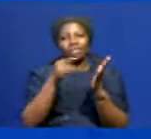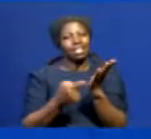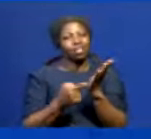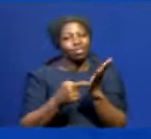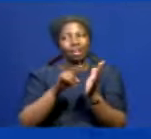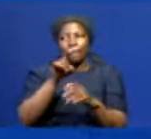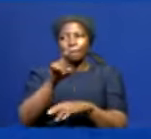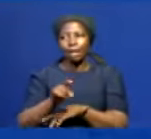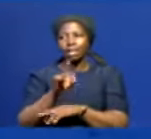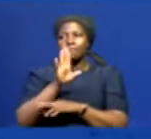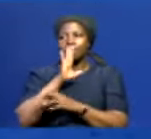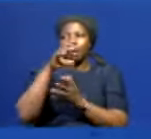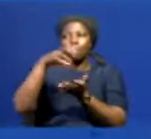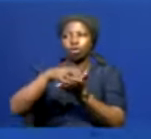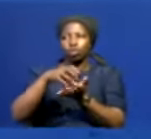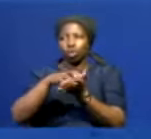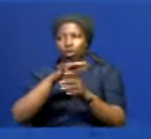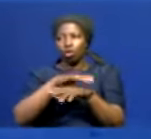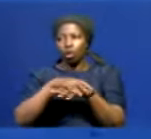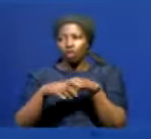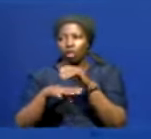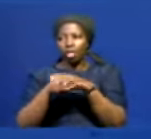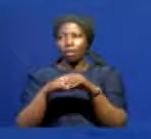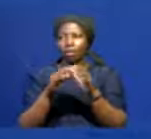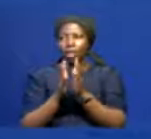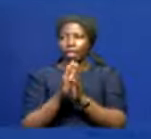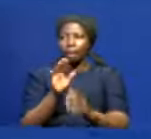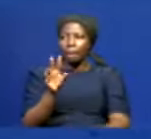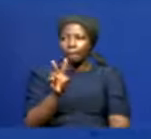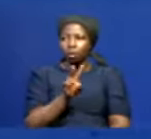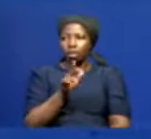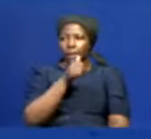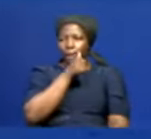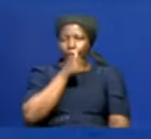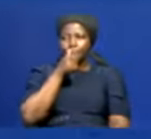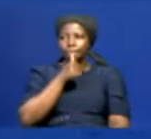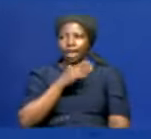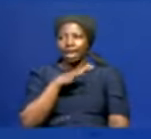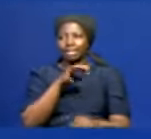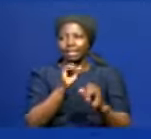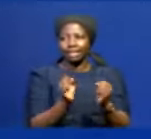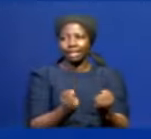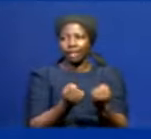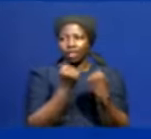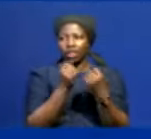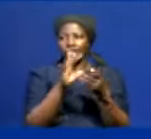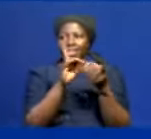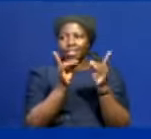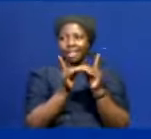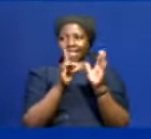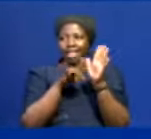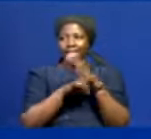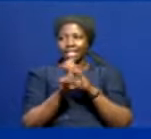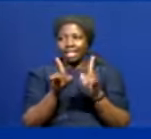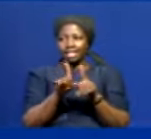comfortably with both privacy and security of data in the same